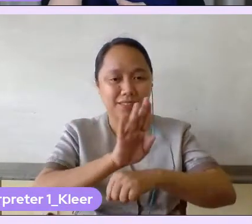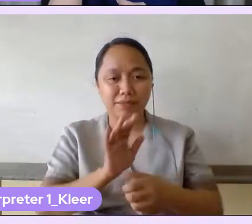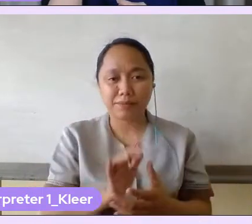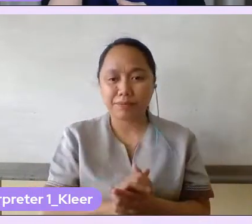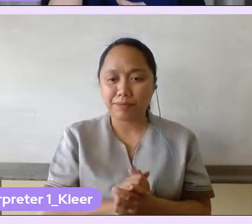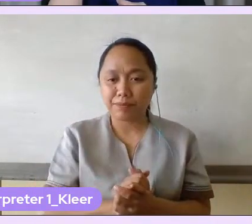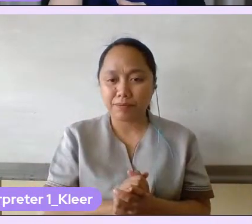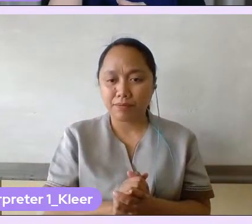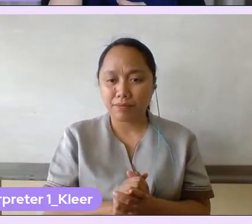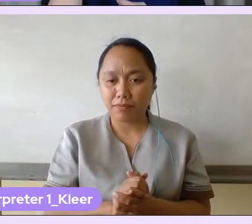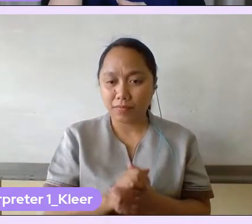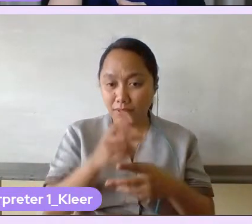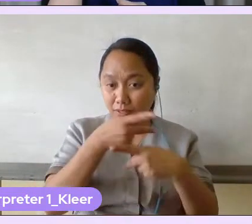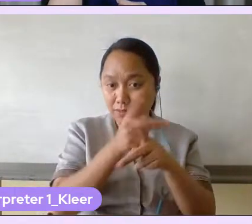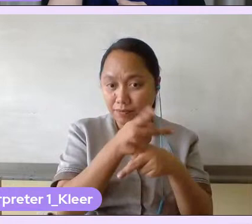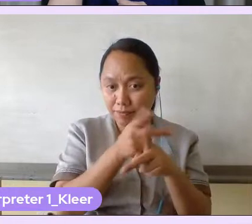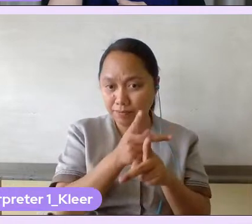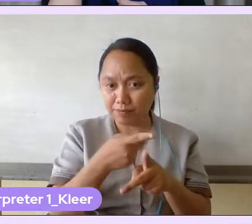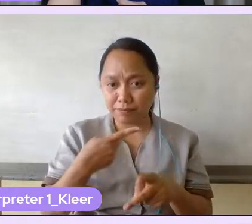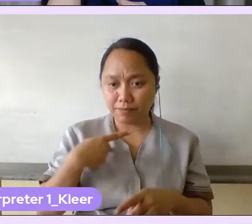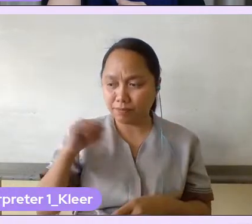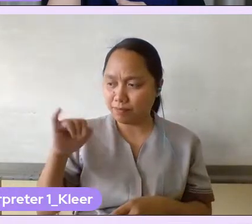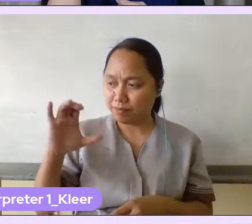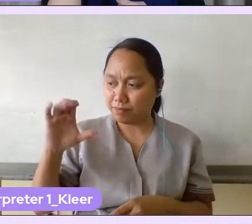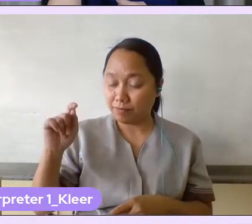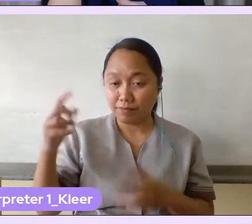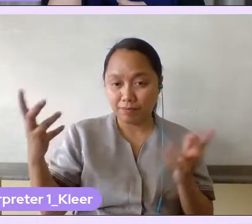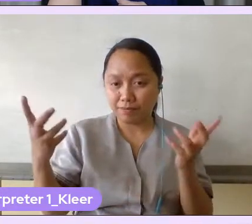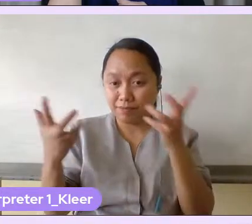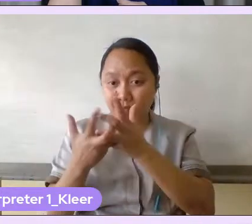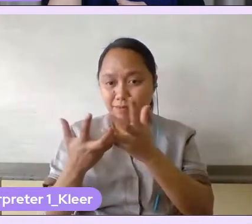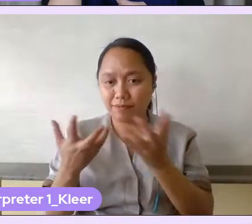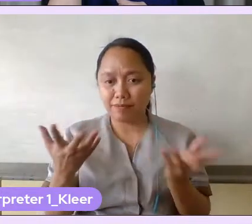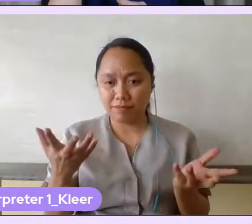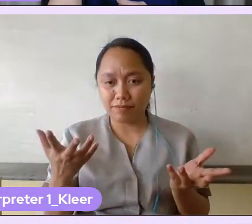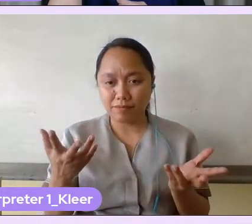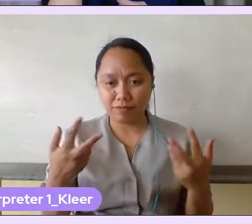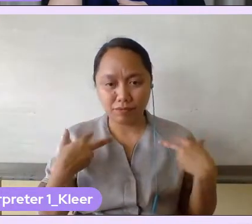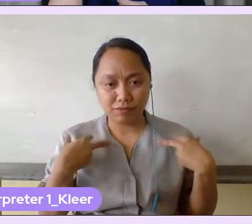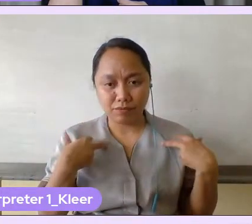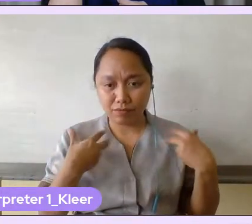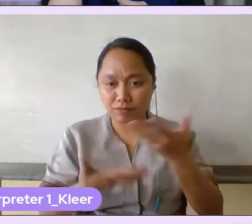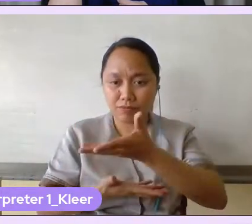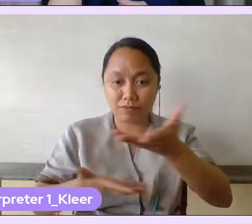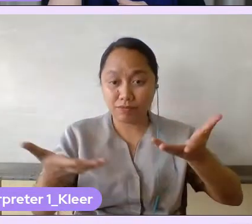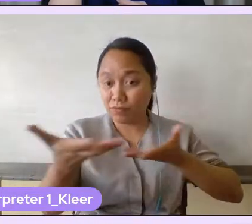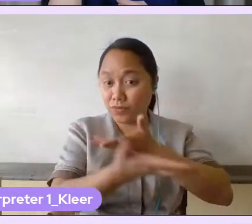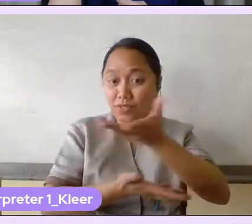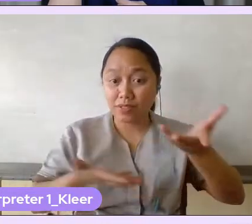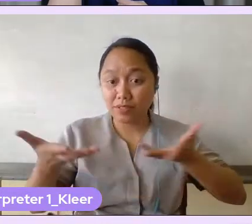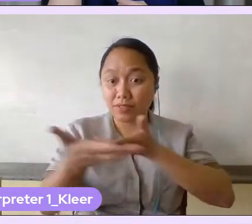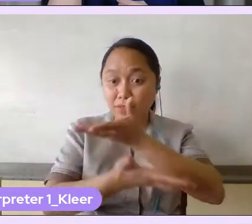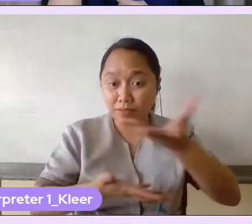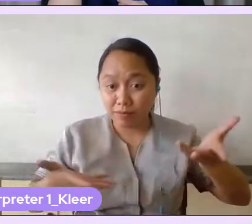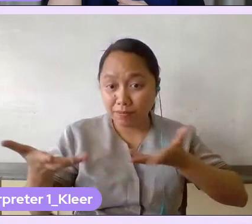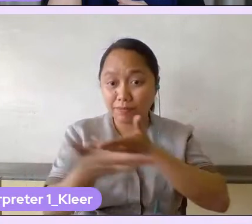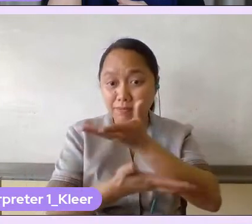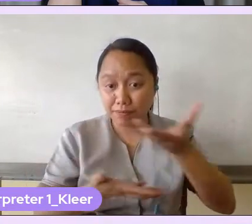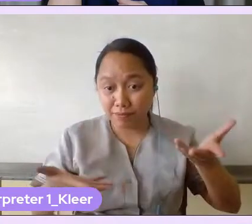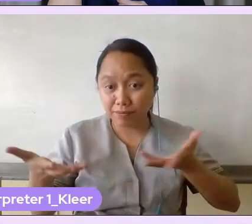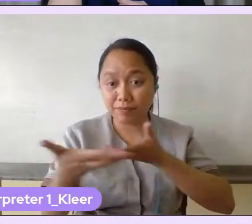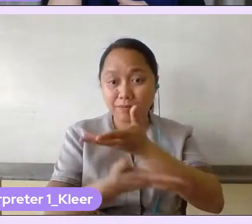are mostly in ICT and microelectronics, and soon we will have a collaboration with a biotech project.